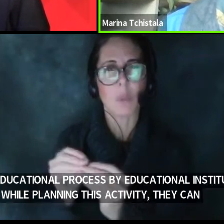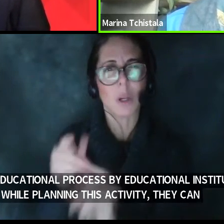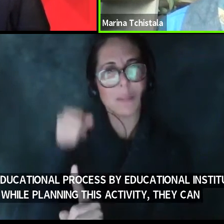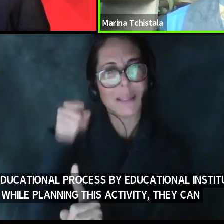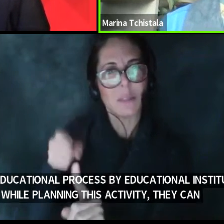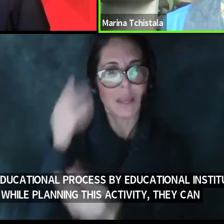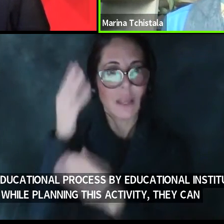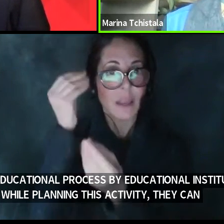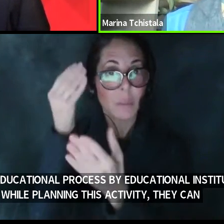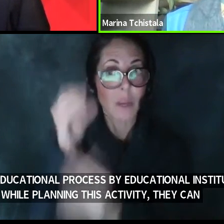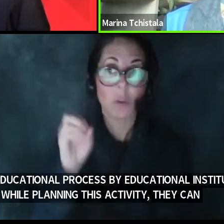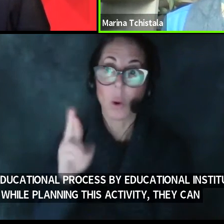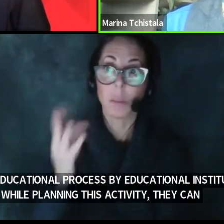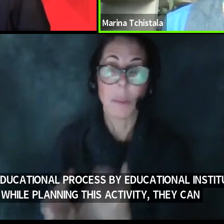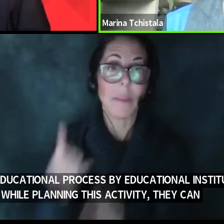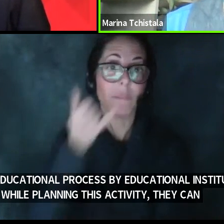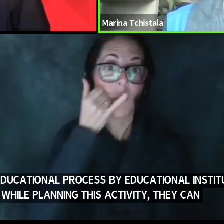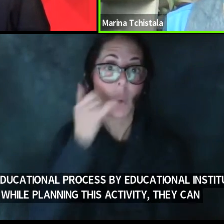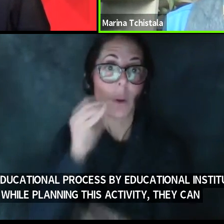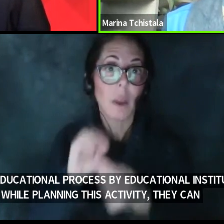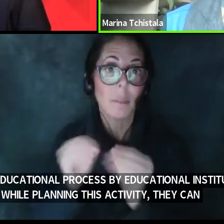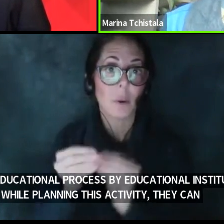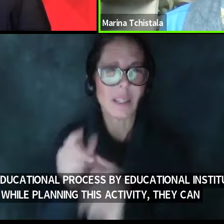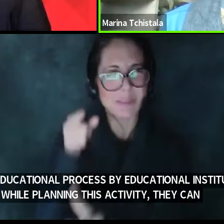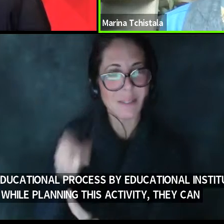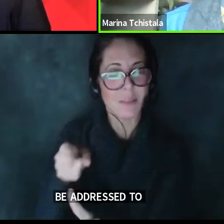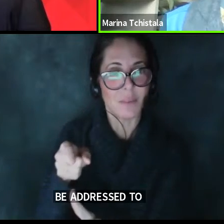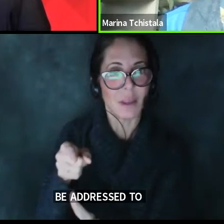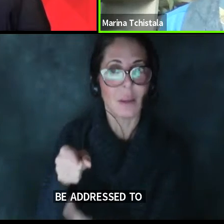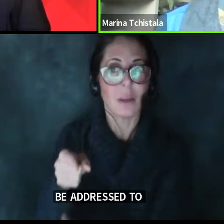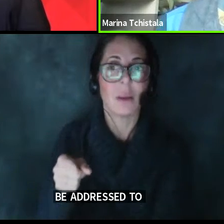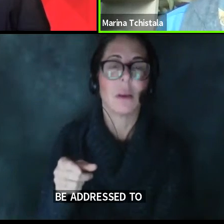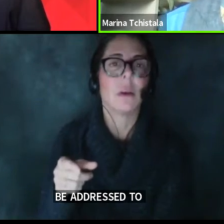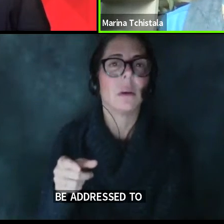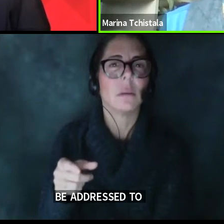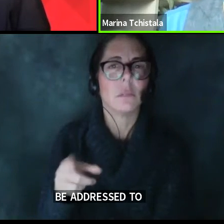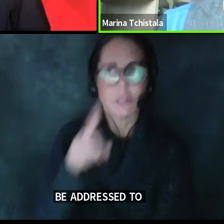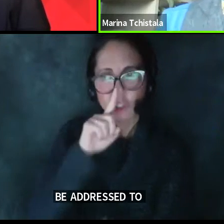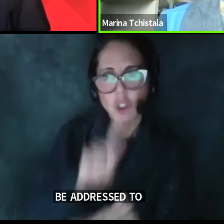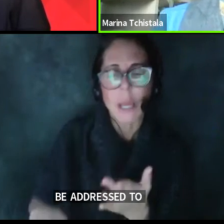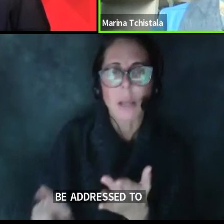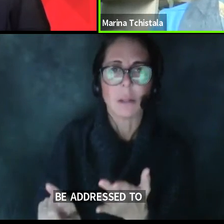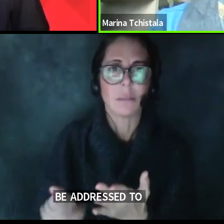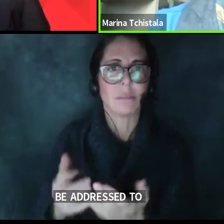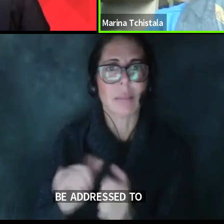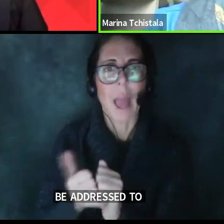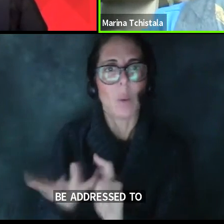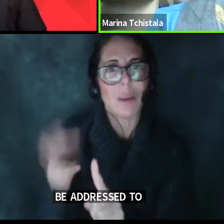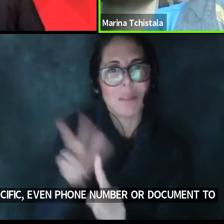phone number or document to verify exact information.